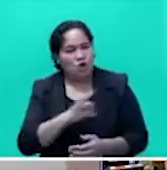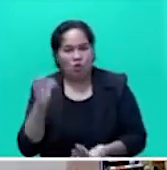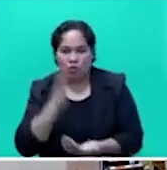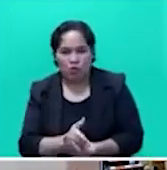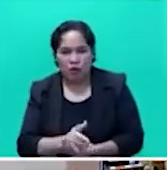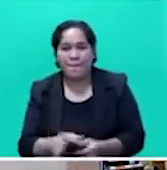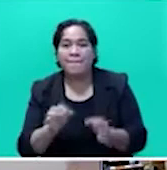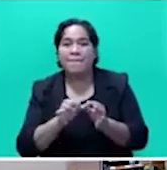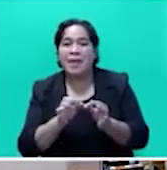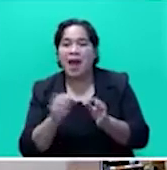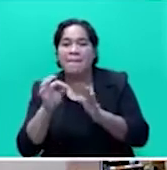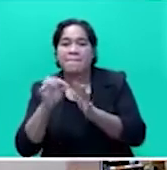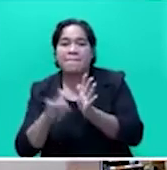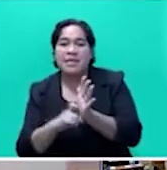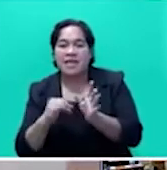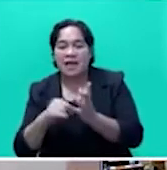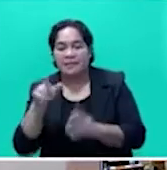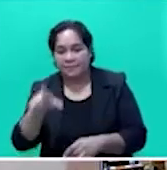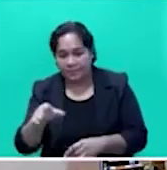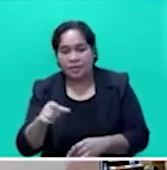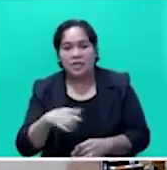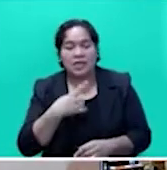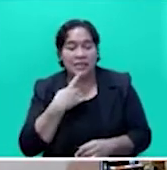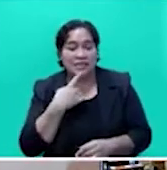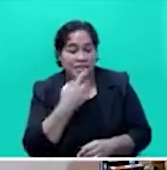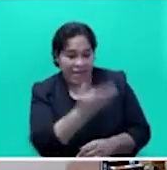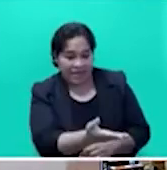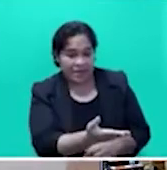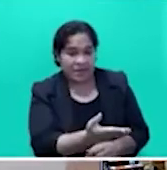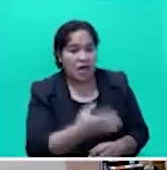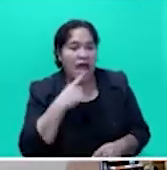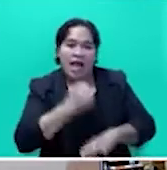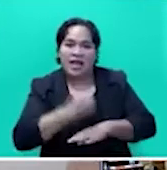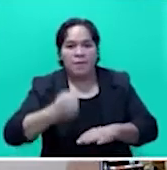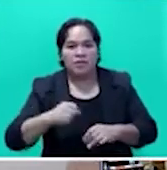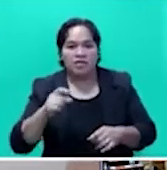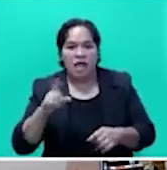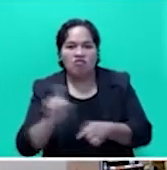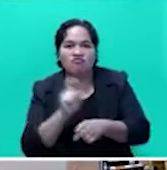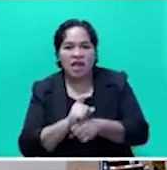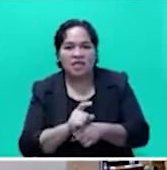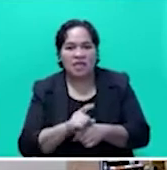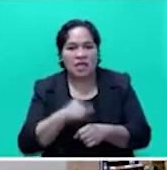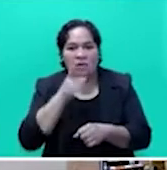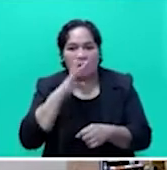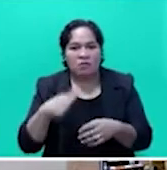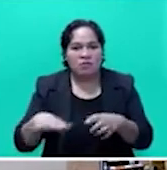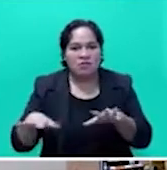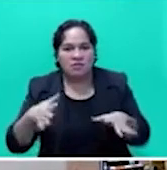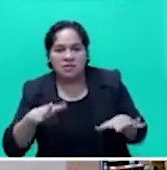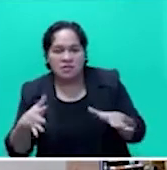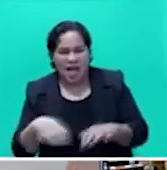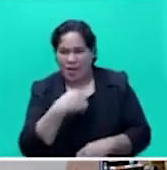Honorable Biman Prasad saying the statements that what government has been doing is creating instability. What government has been doing is